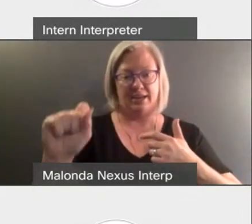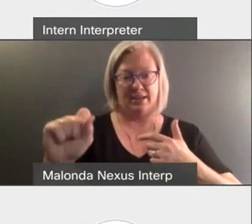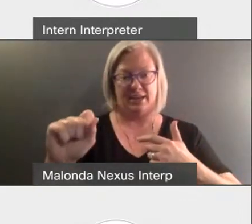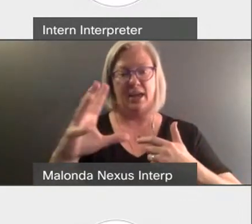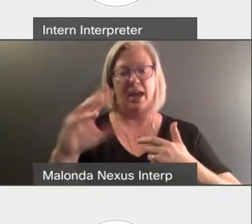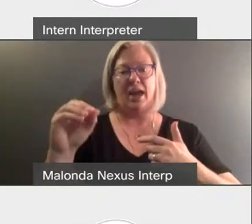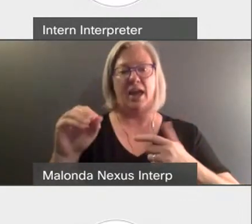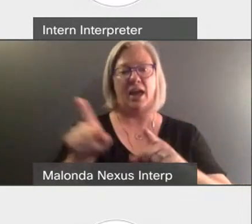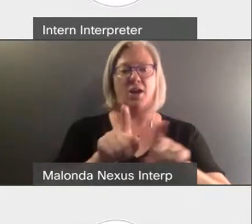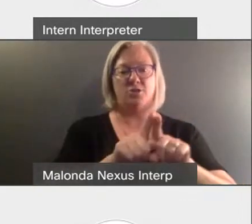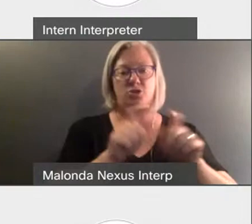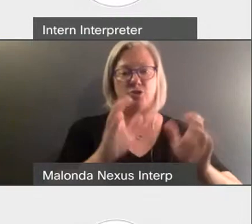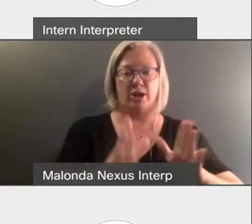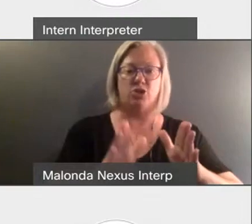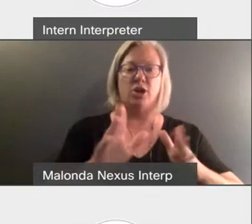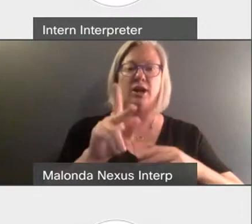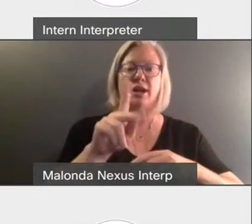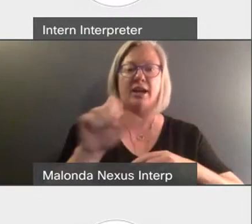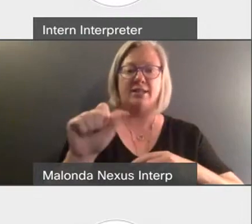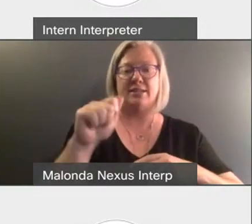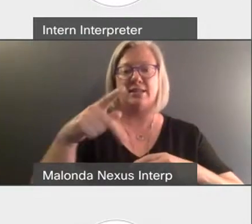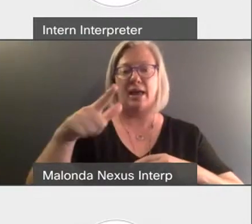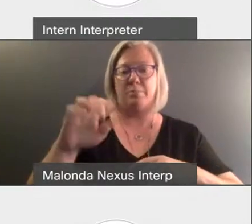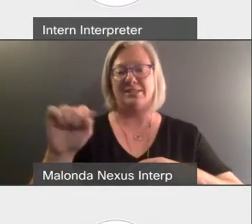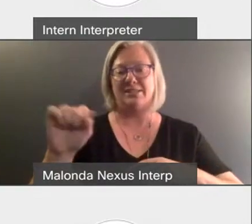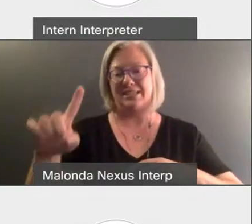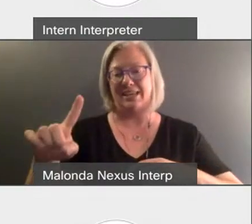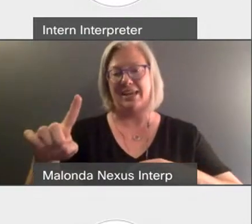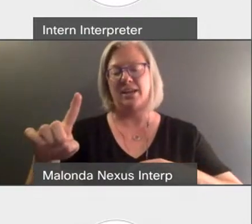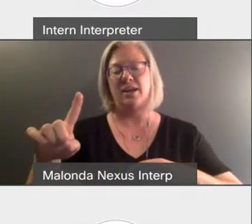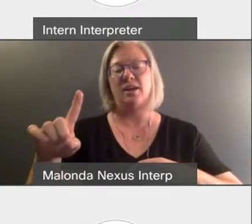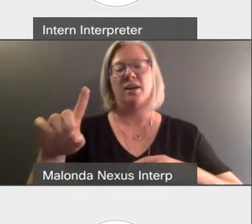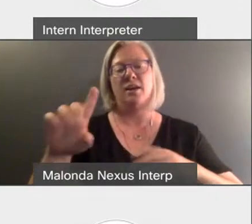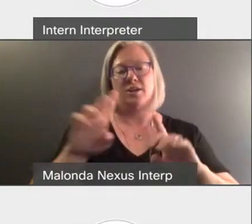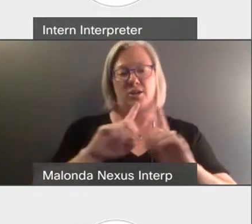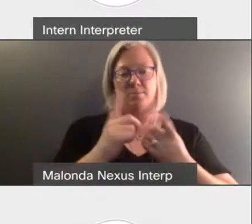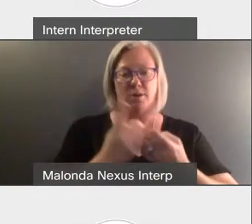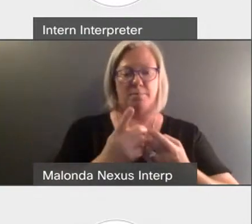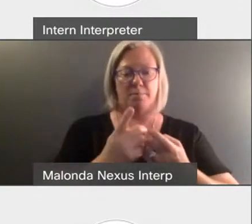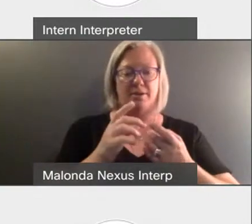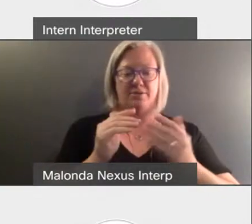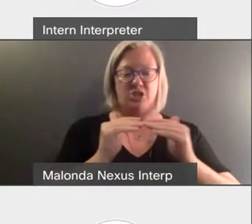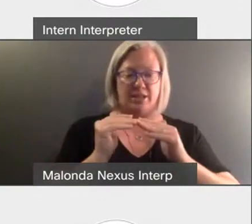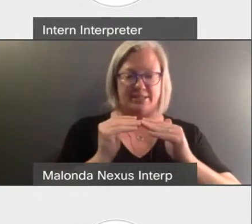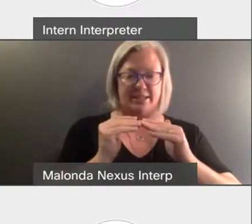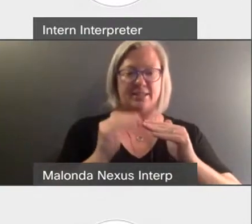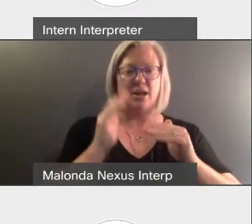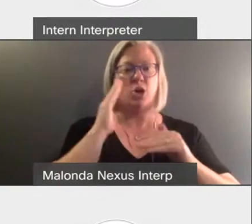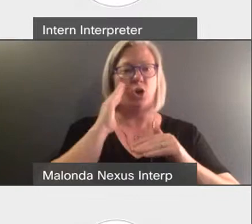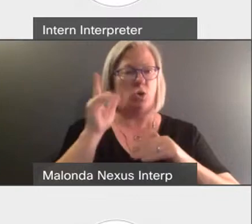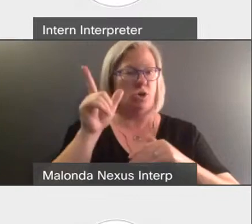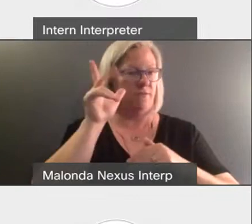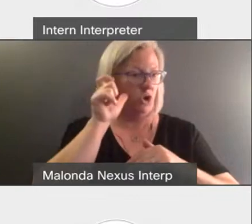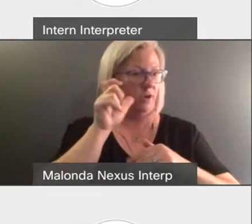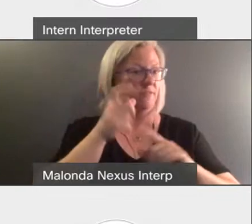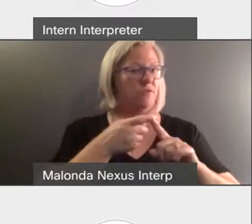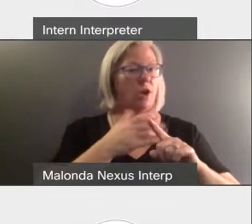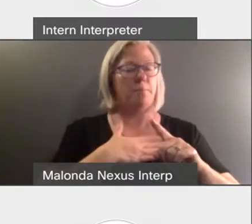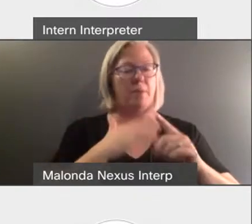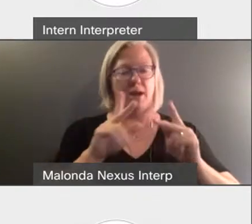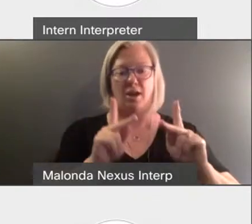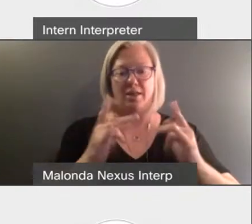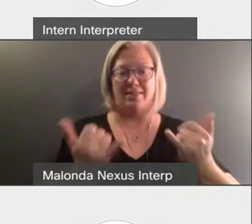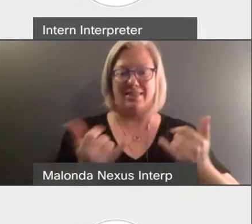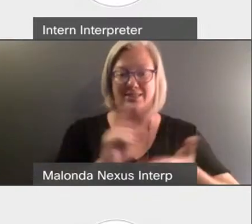Justice, which is a nonprofit, nonpartisan advocacy organization. I know you've heard from my colleagues this week. And I also know that